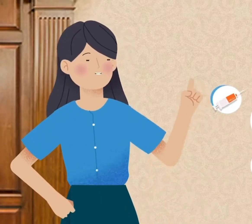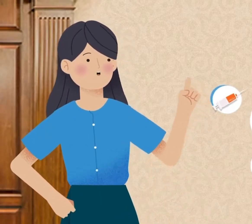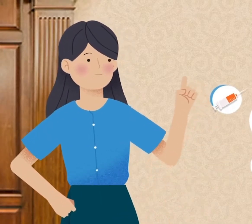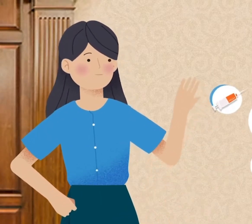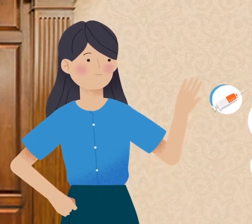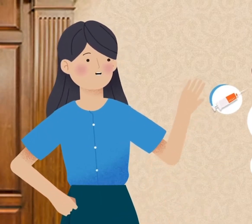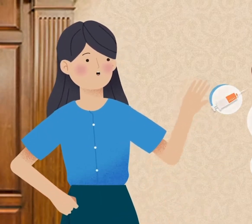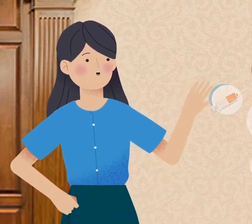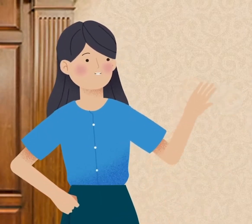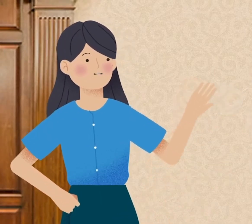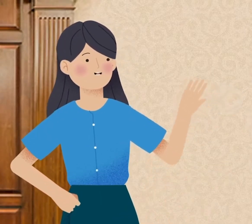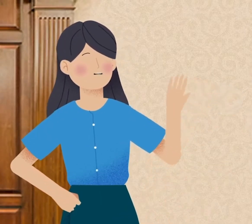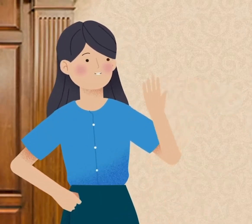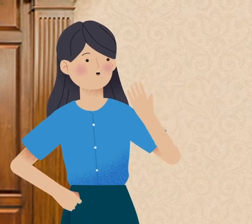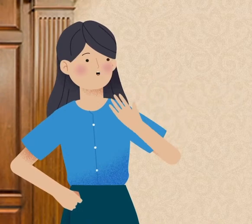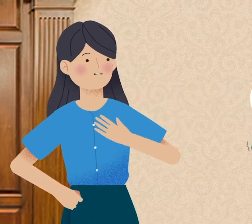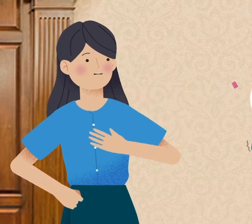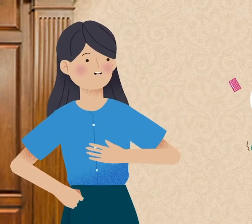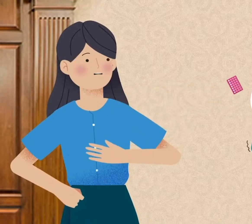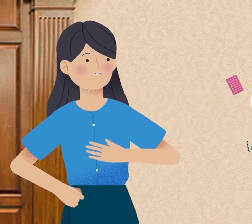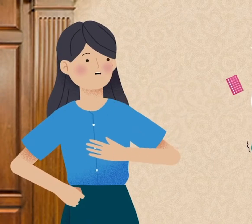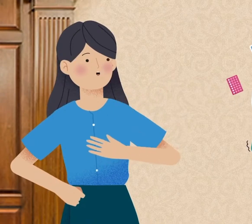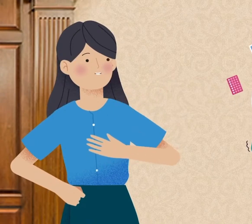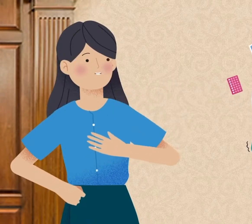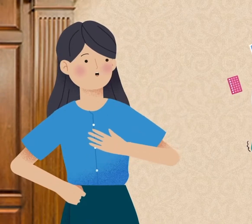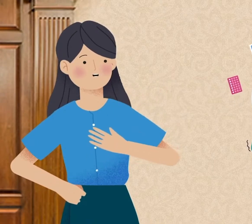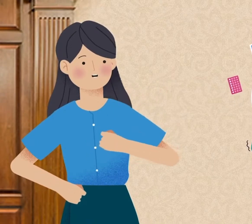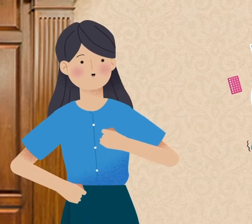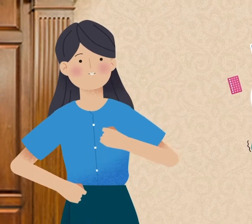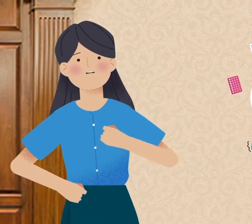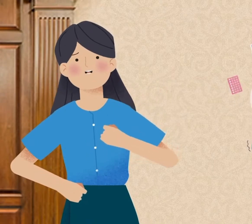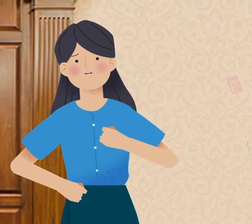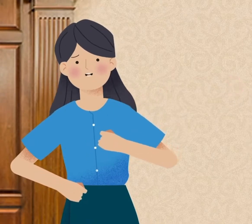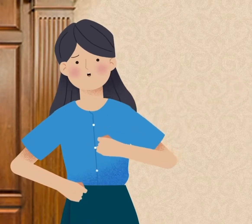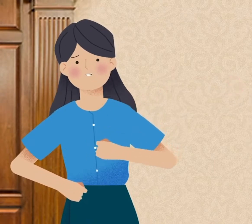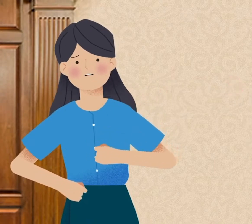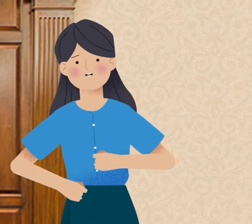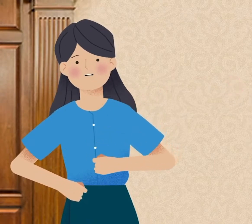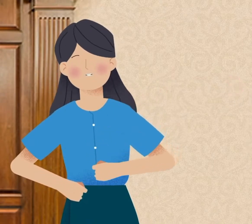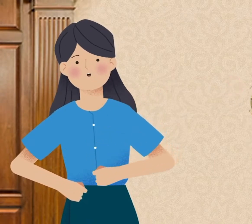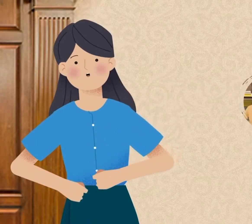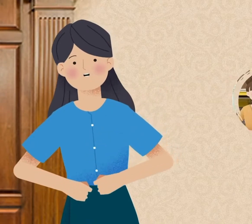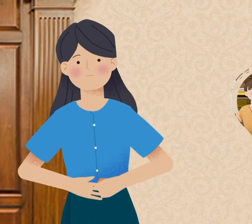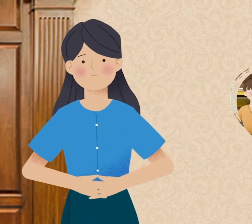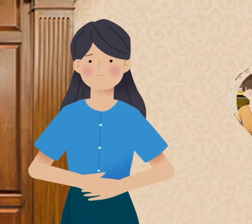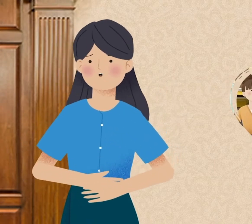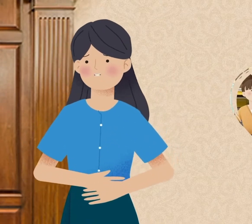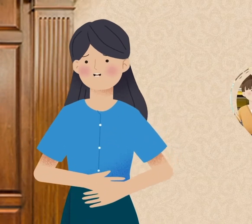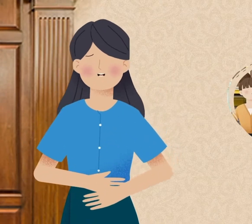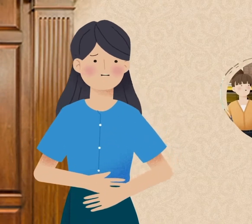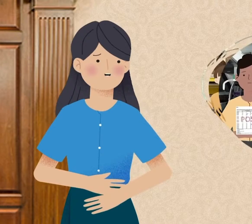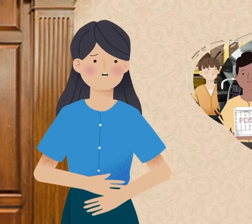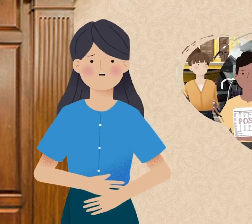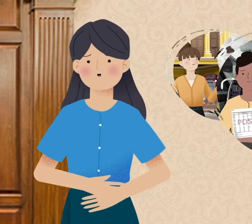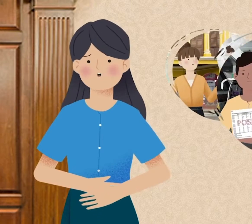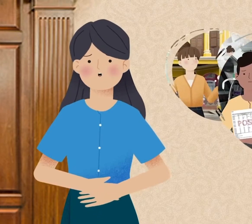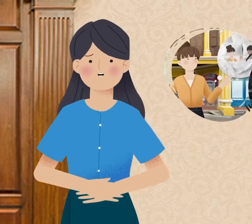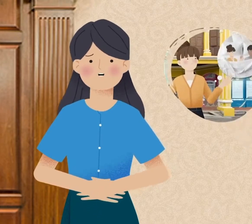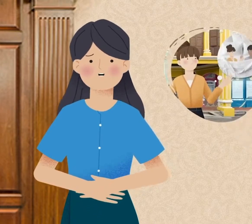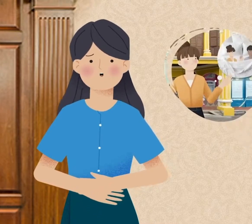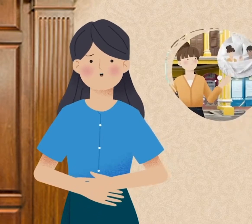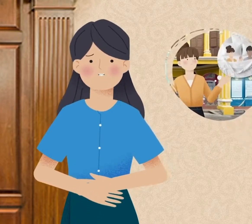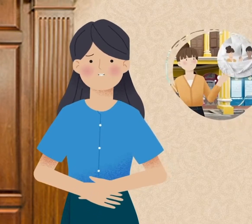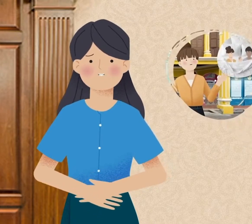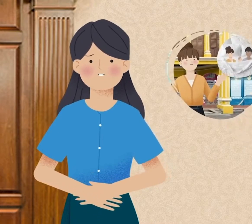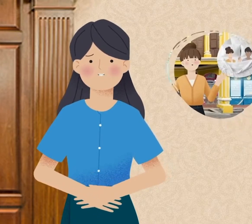and services that ensure their physical and emotional well-being, protecting them from unintended pregnancies,